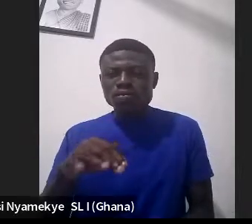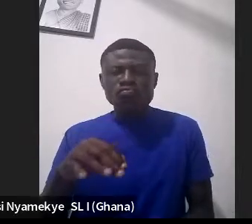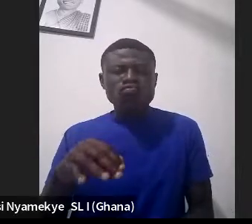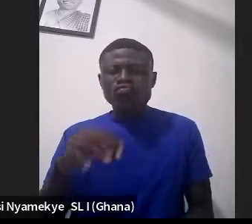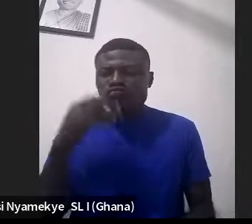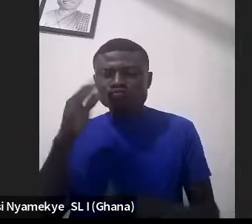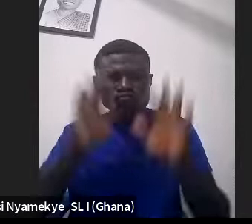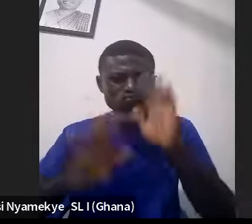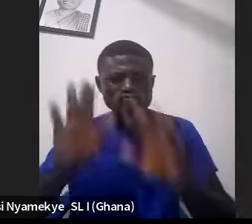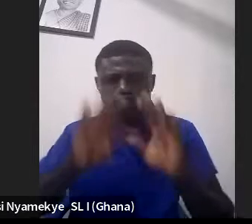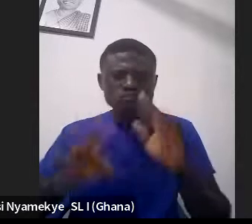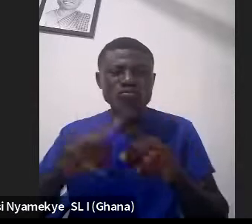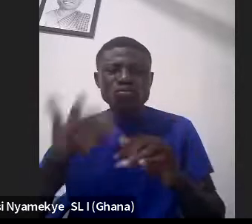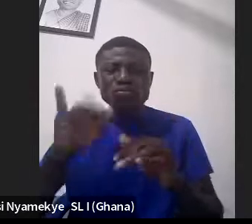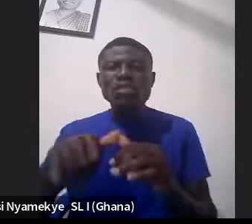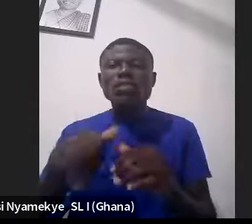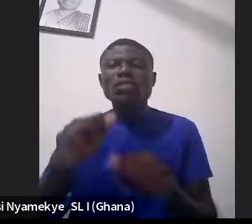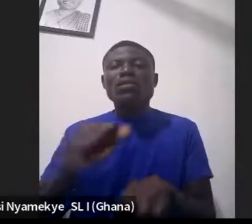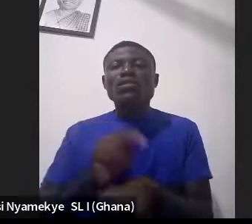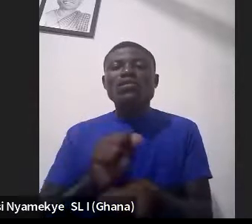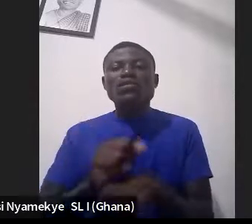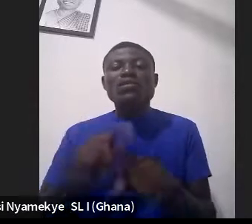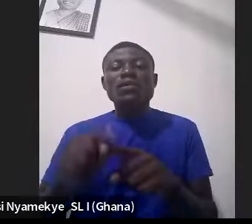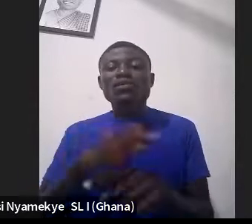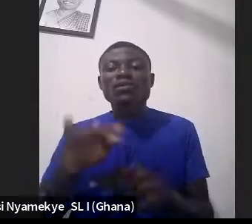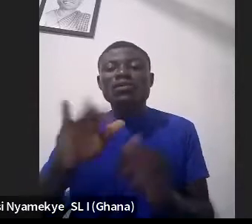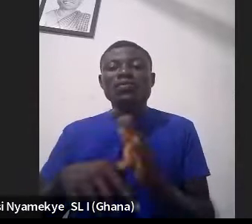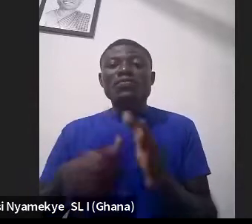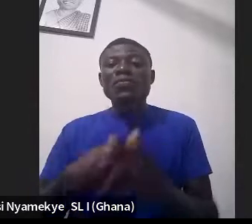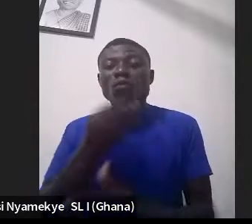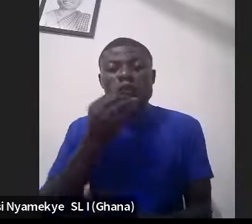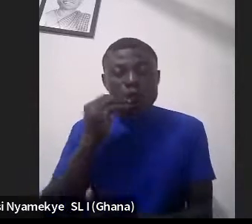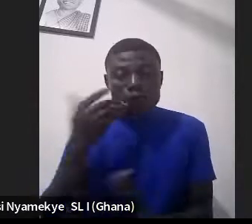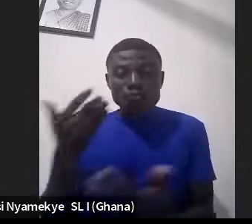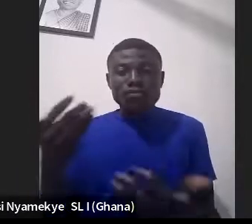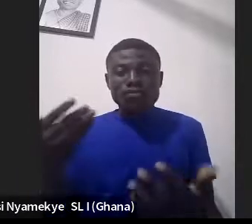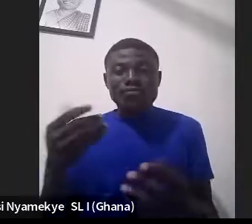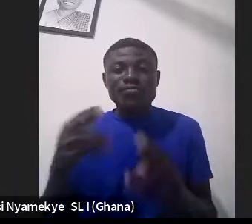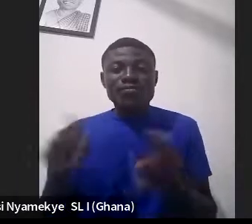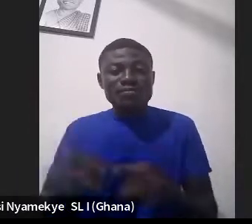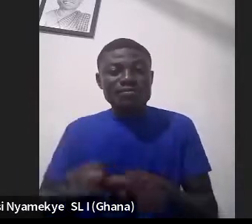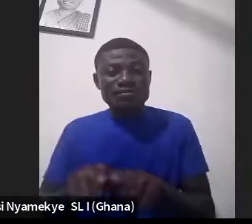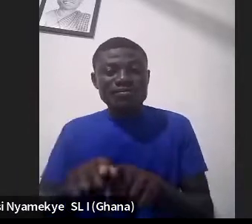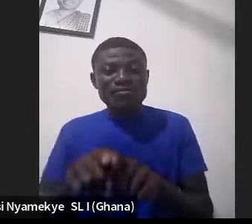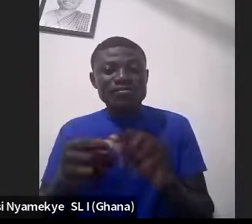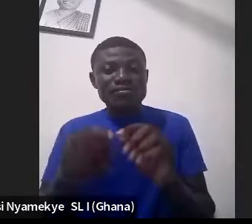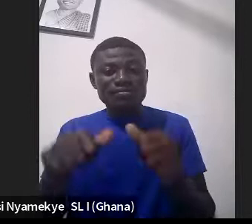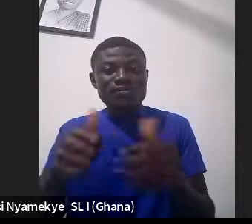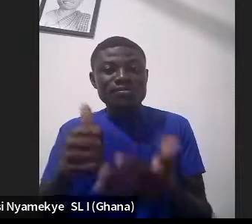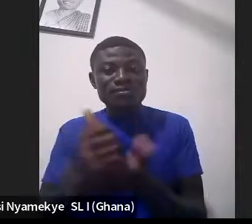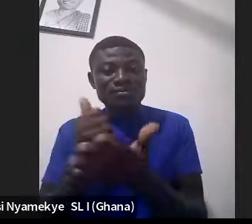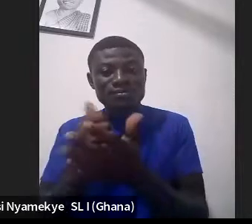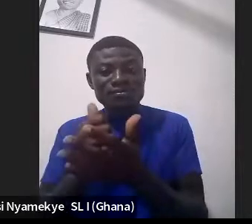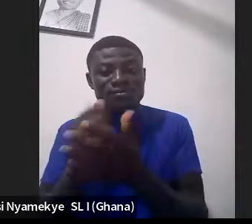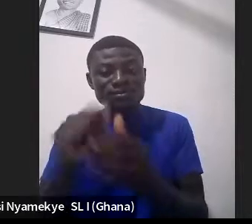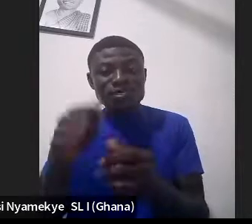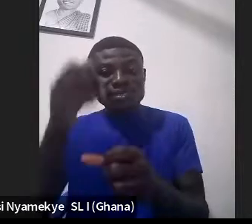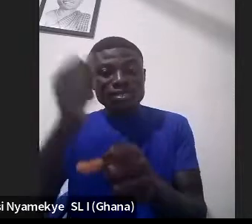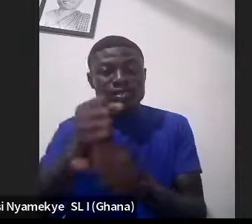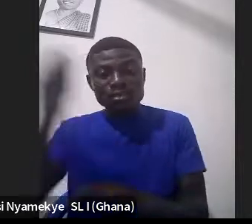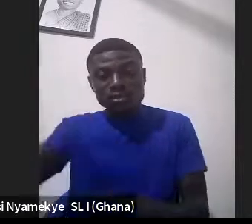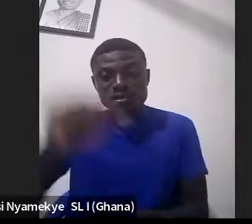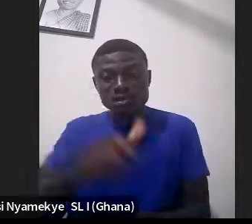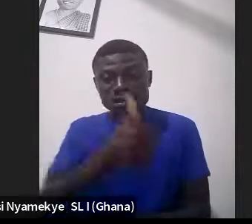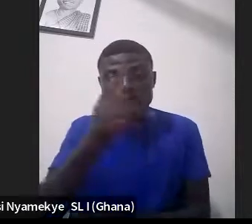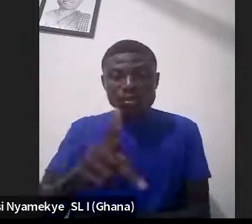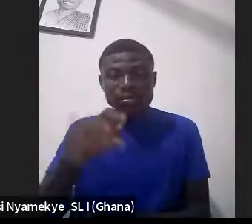other children than my own at home. And so if you can get somebody else to do that